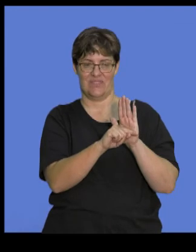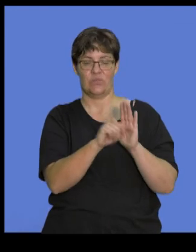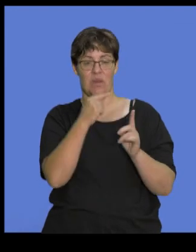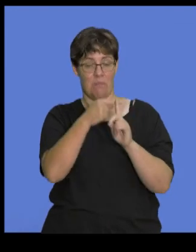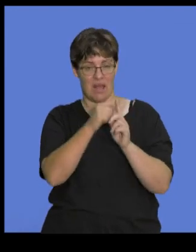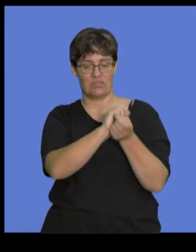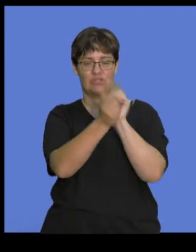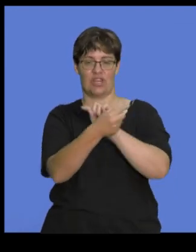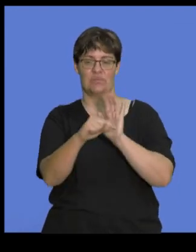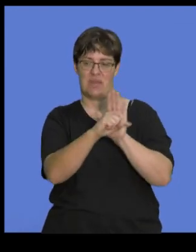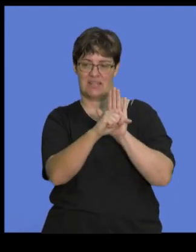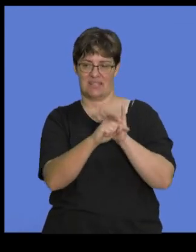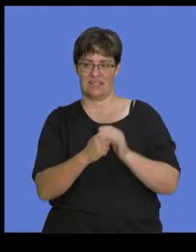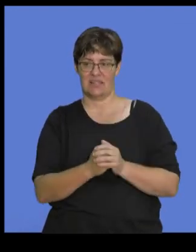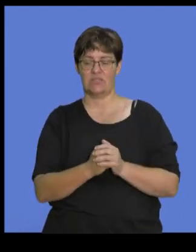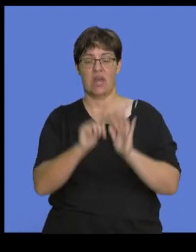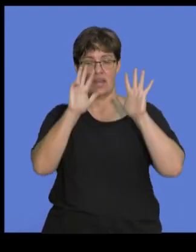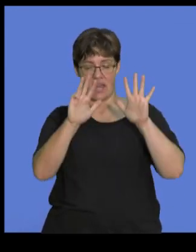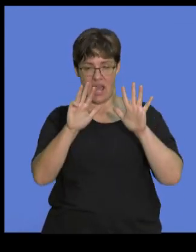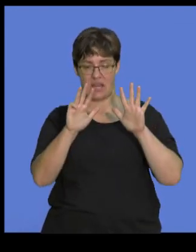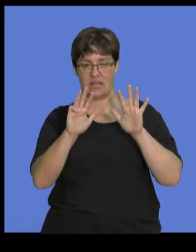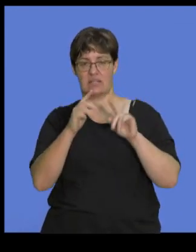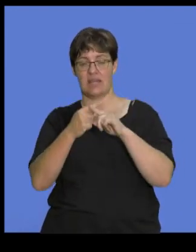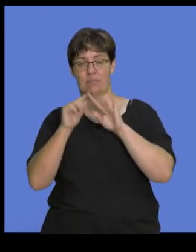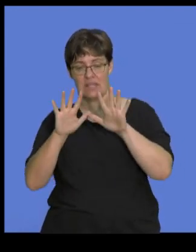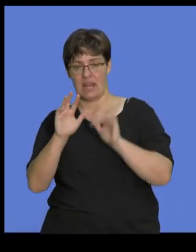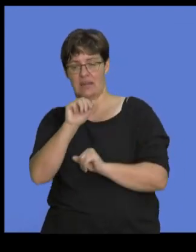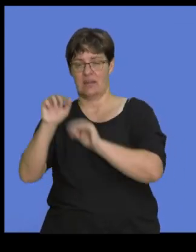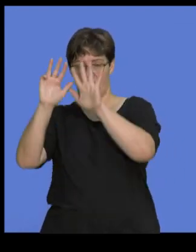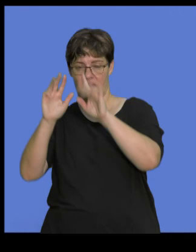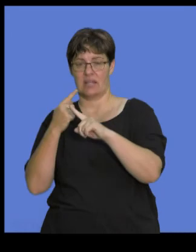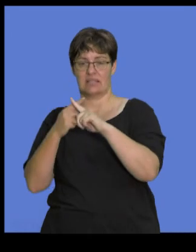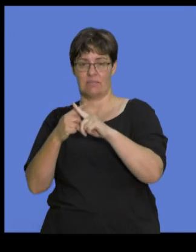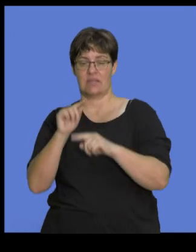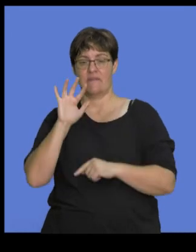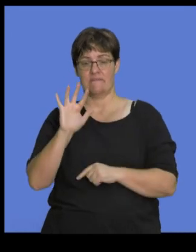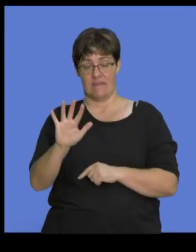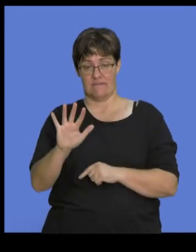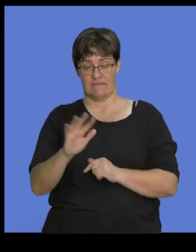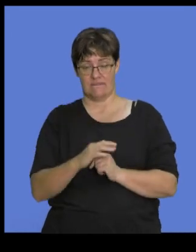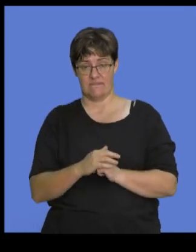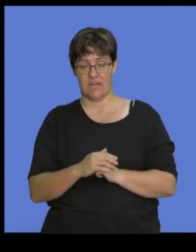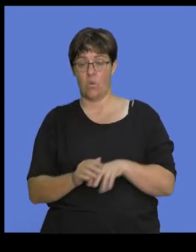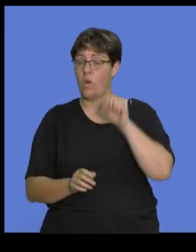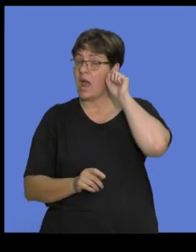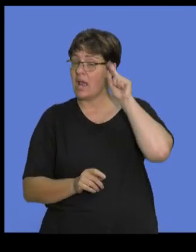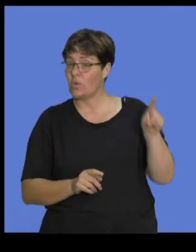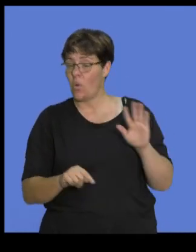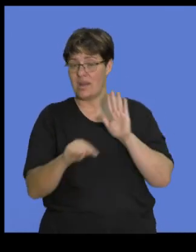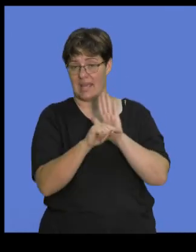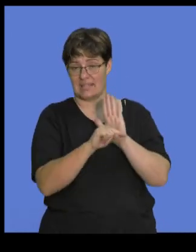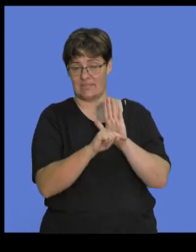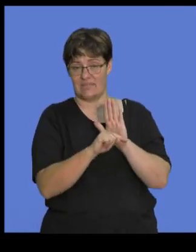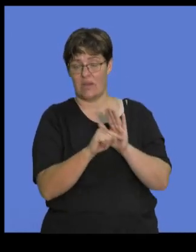direction, okay? 9 times 10 exponent 9 multiplied by 5. Remember, we